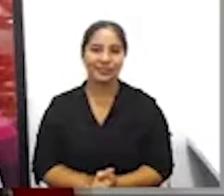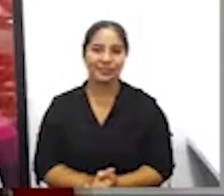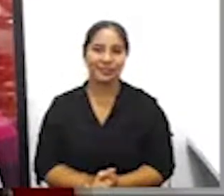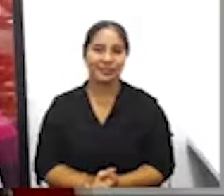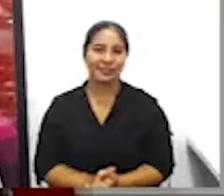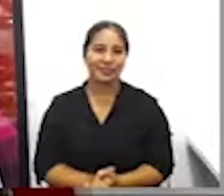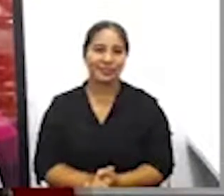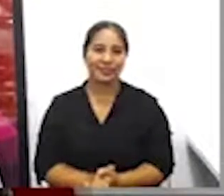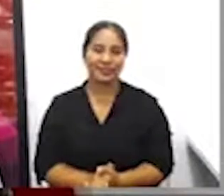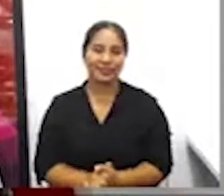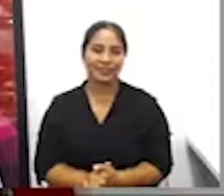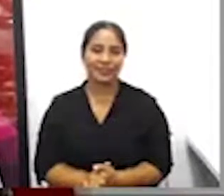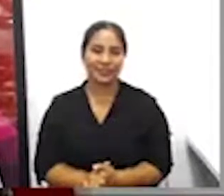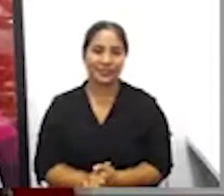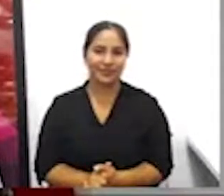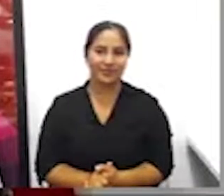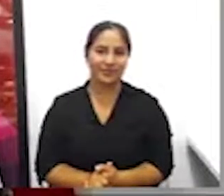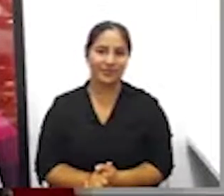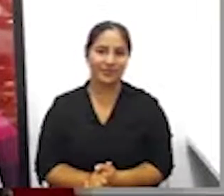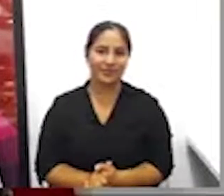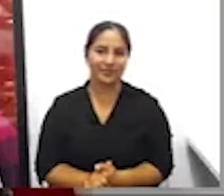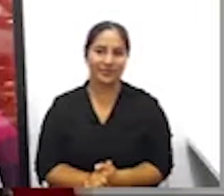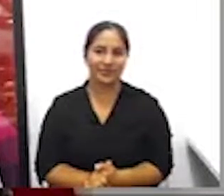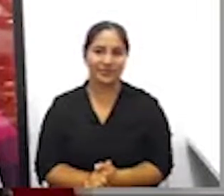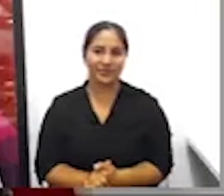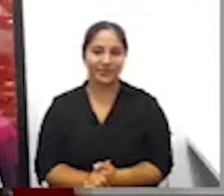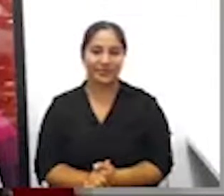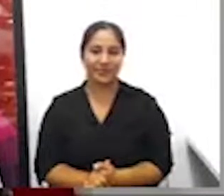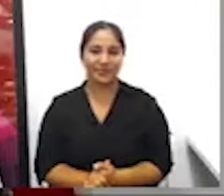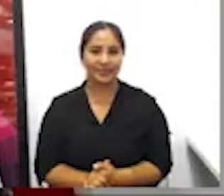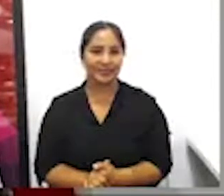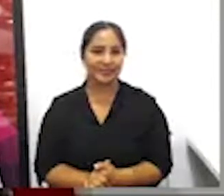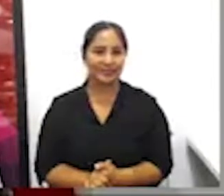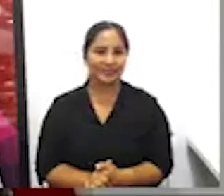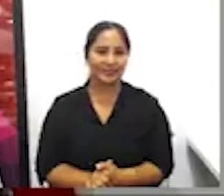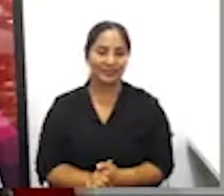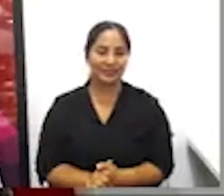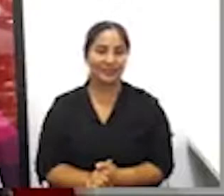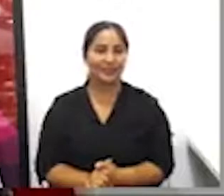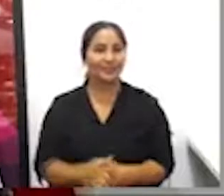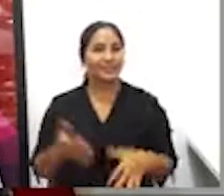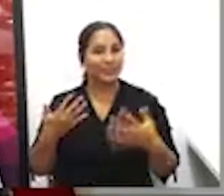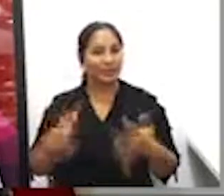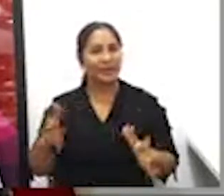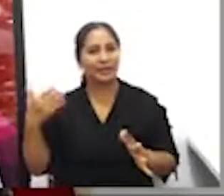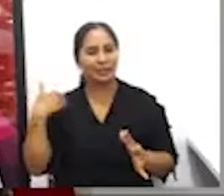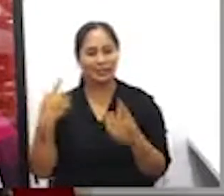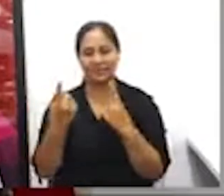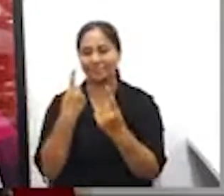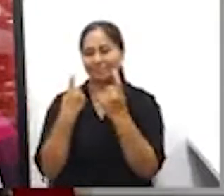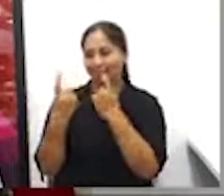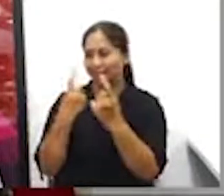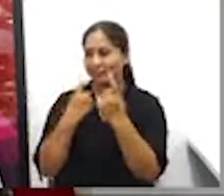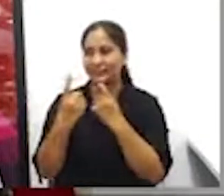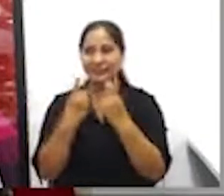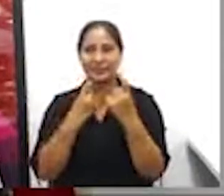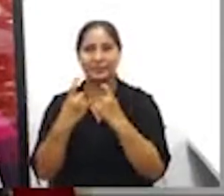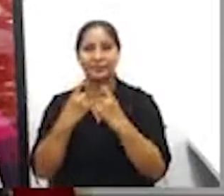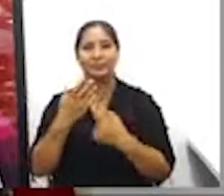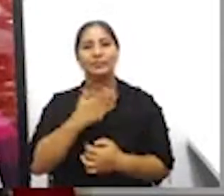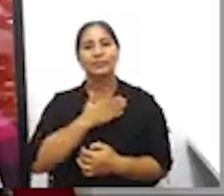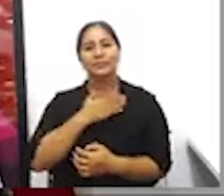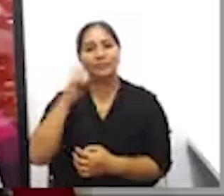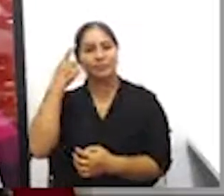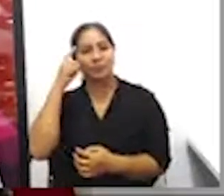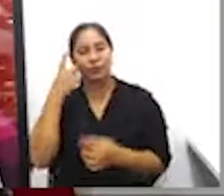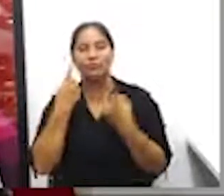as our currency. I don't know the answers to all these questions, but you are the ones who are challenged to answer